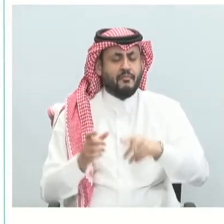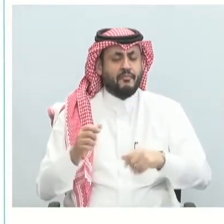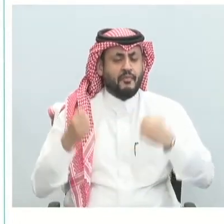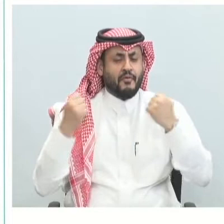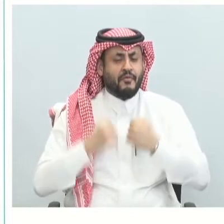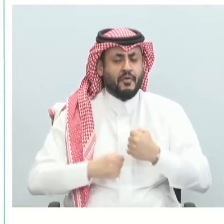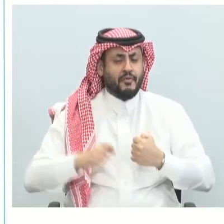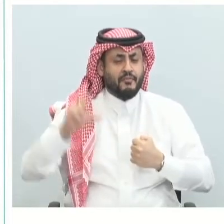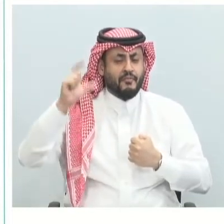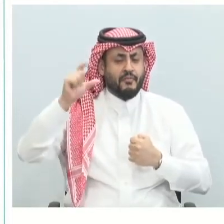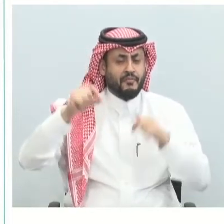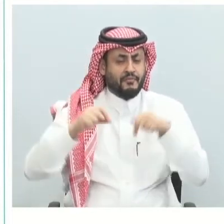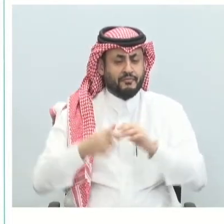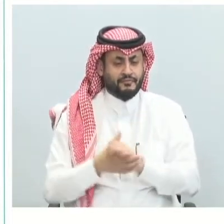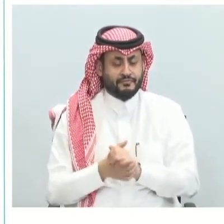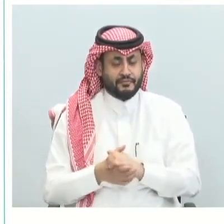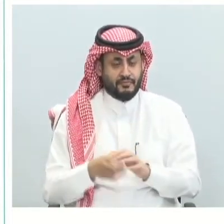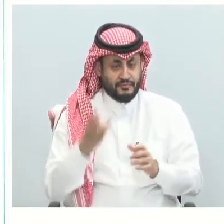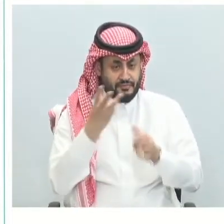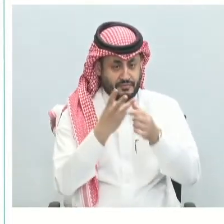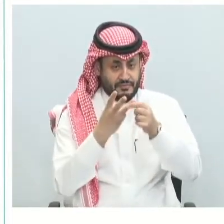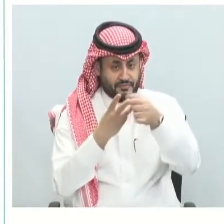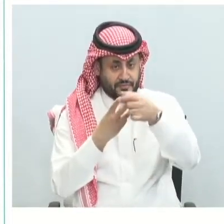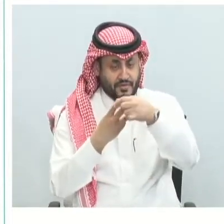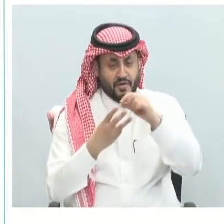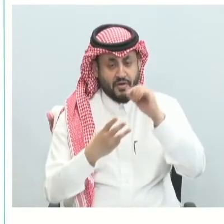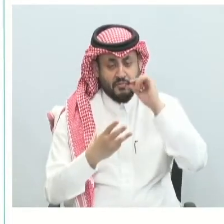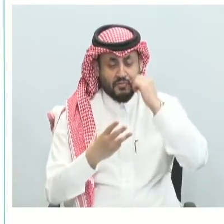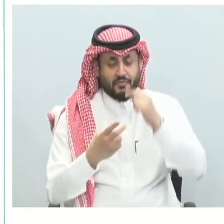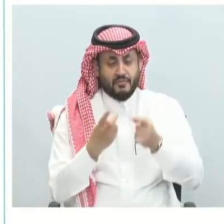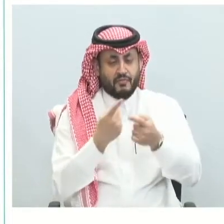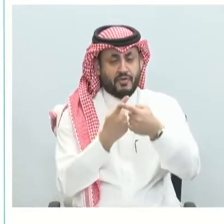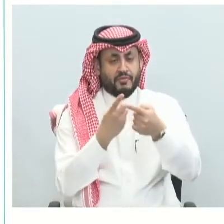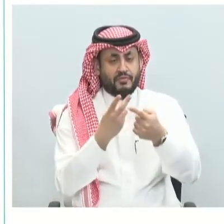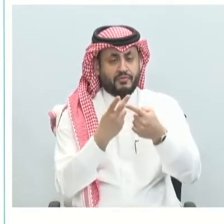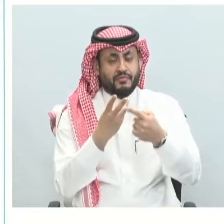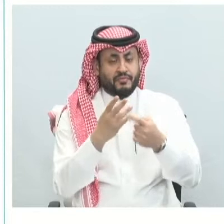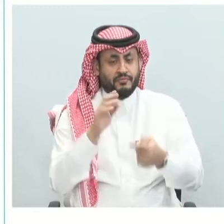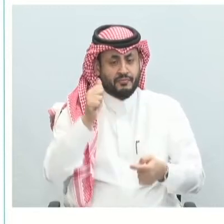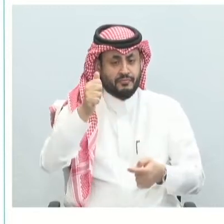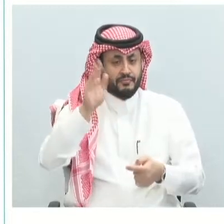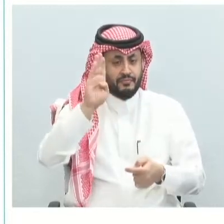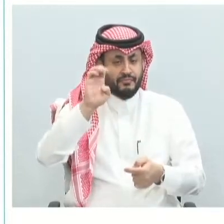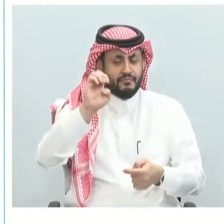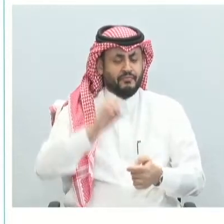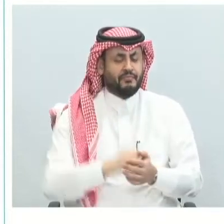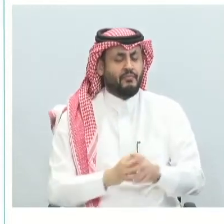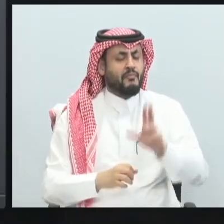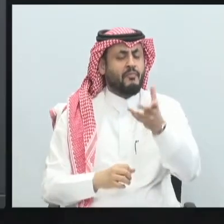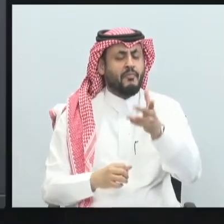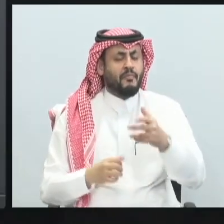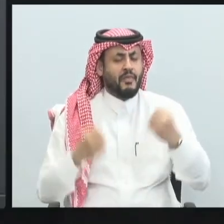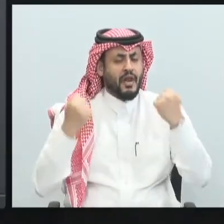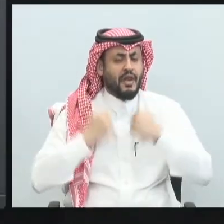And now we have three boys here. One, two, three. A, B, C. Can you tell me